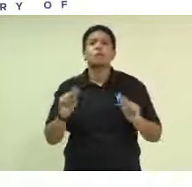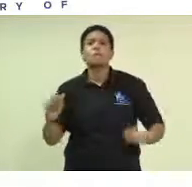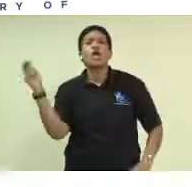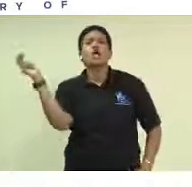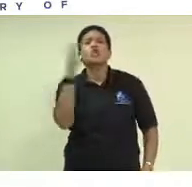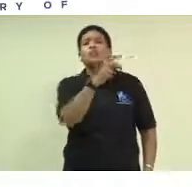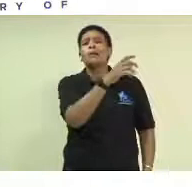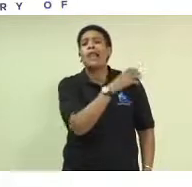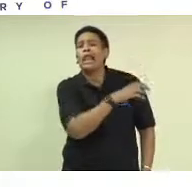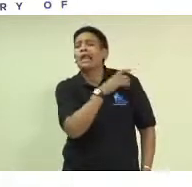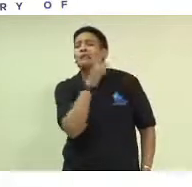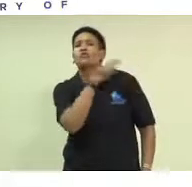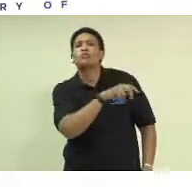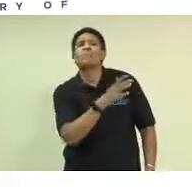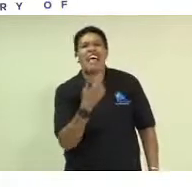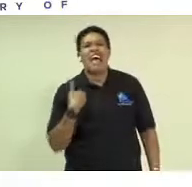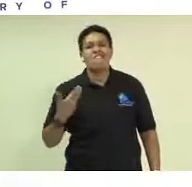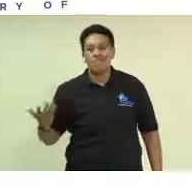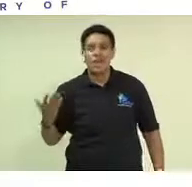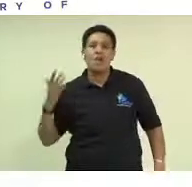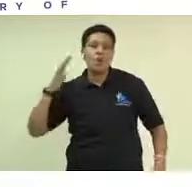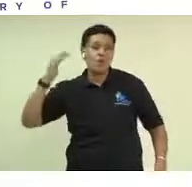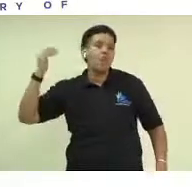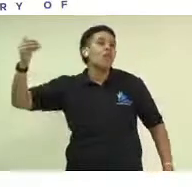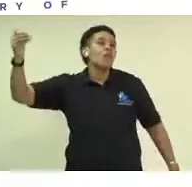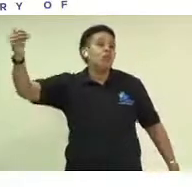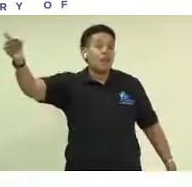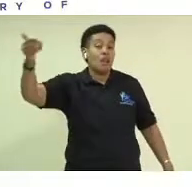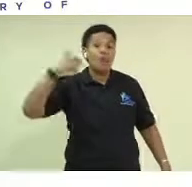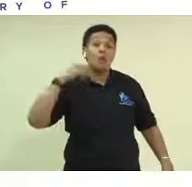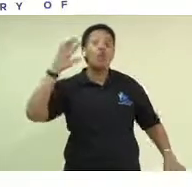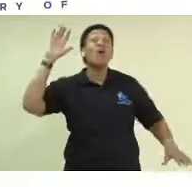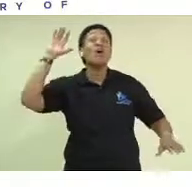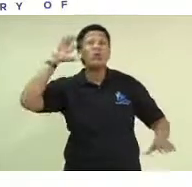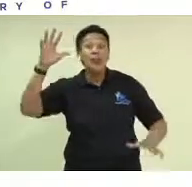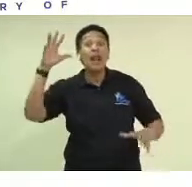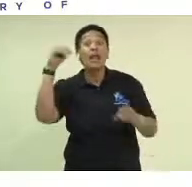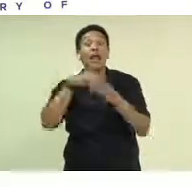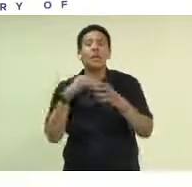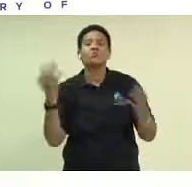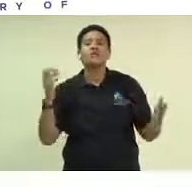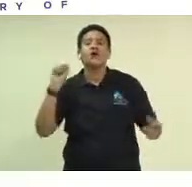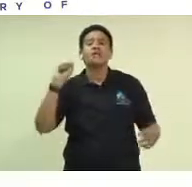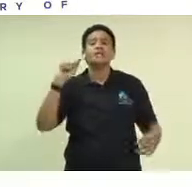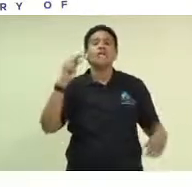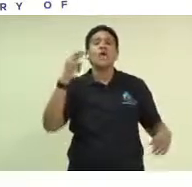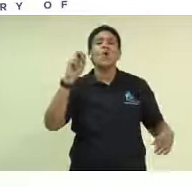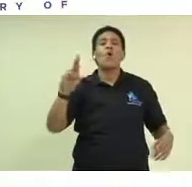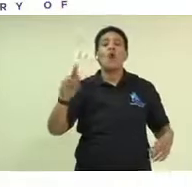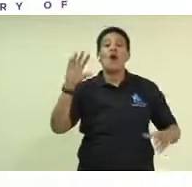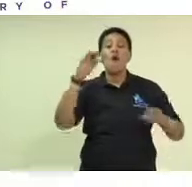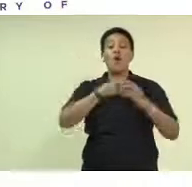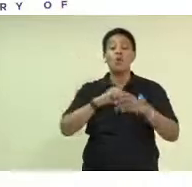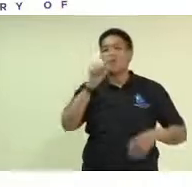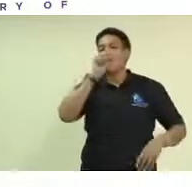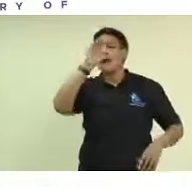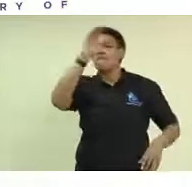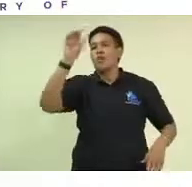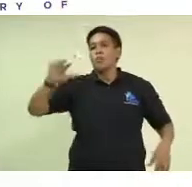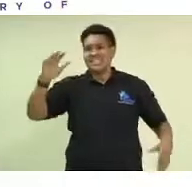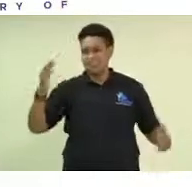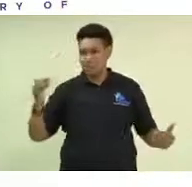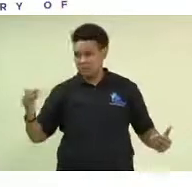visit. And we do intend to engage our stakeholder partners, including the private sector,